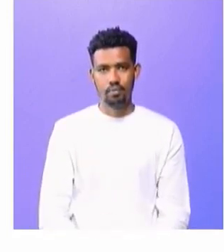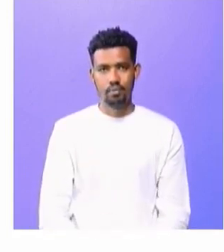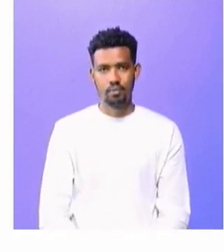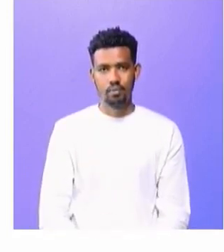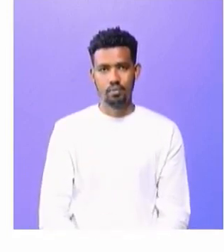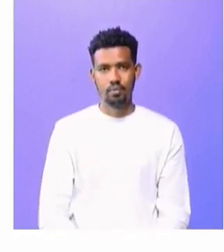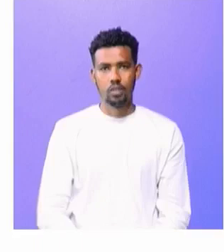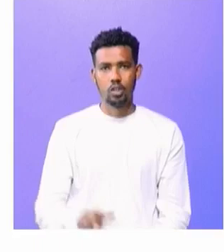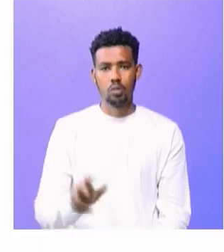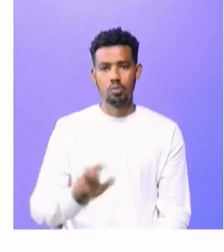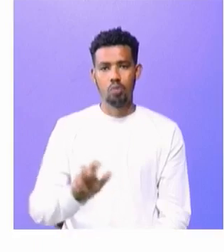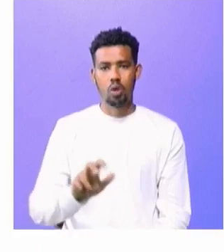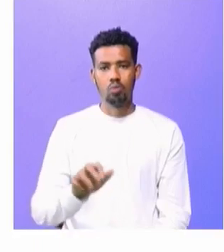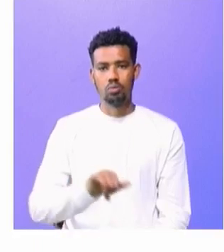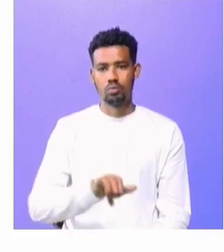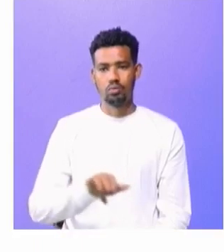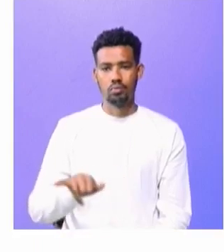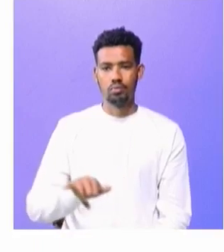mouse,